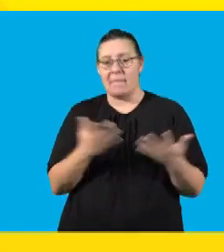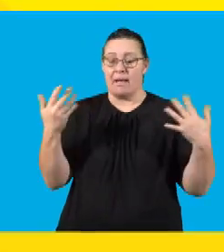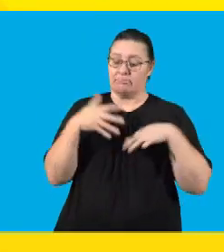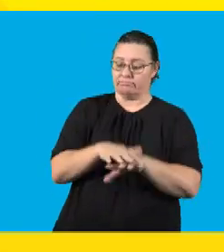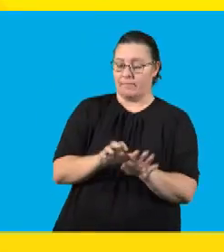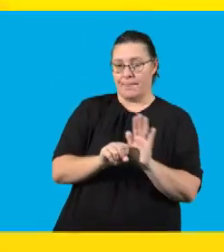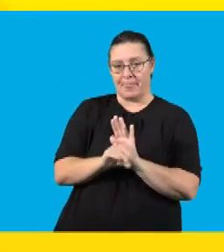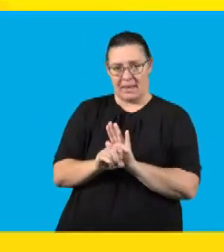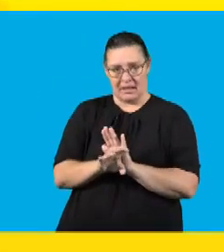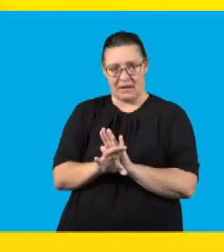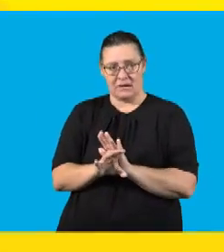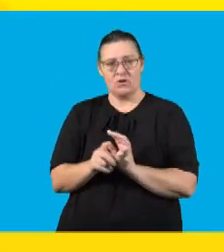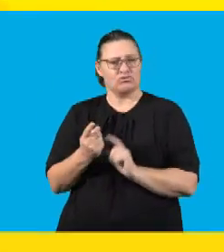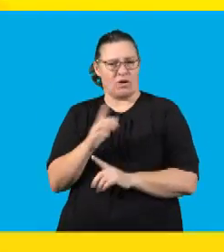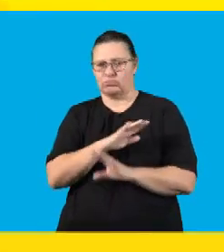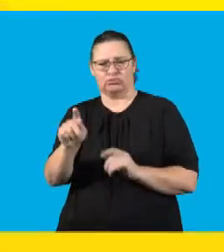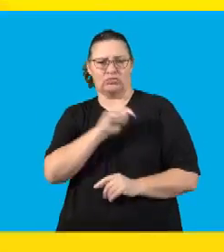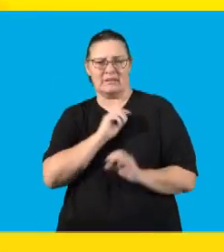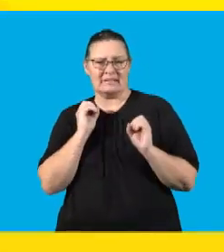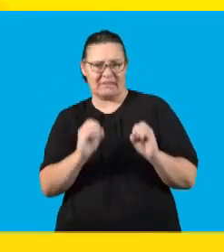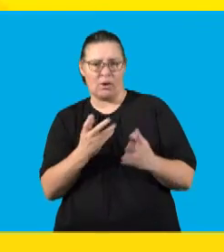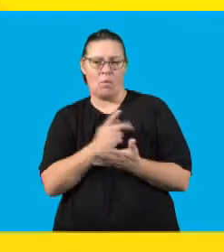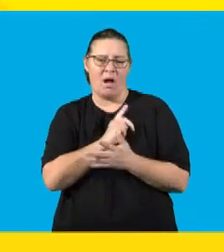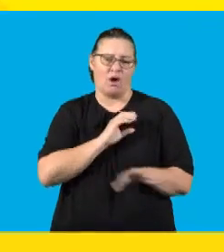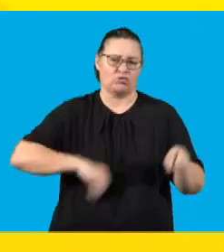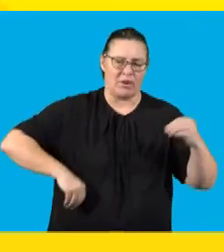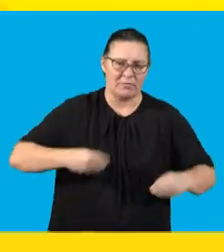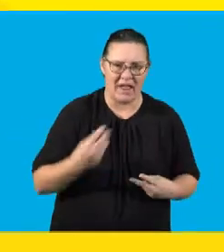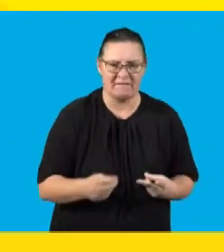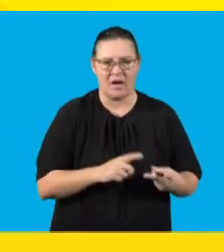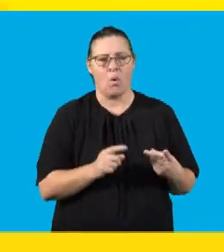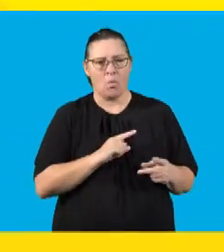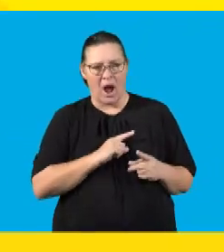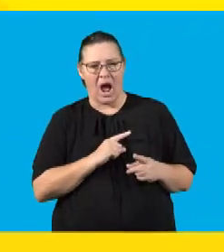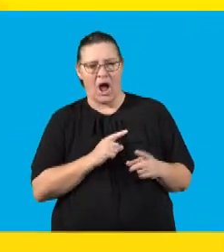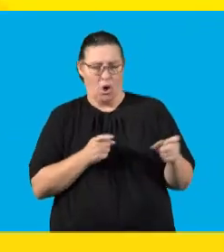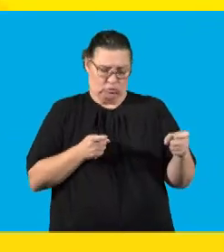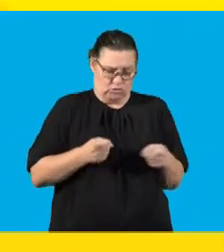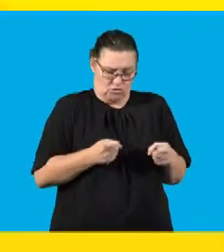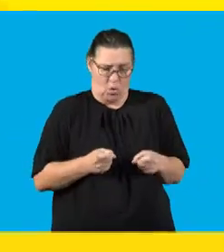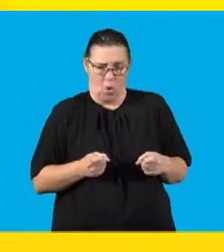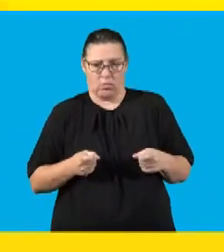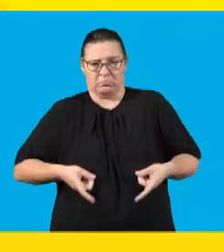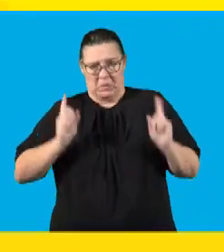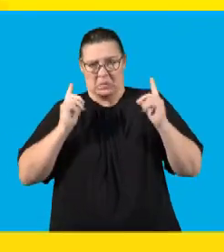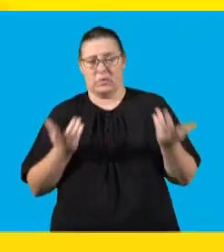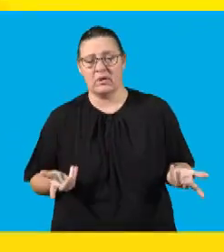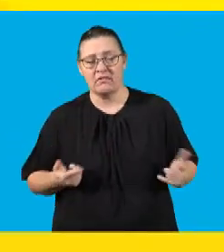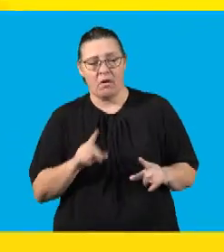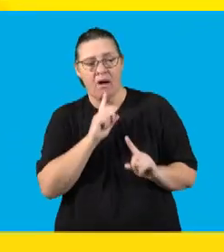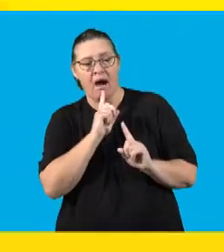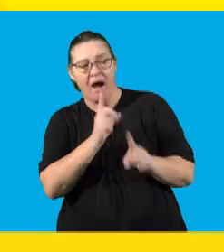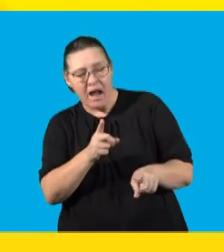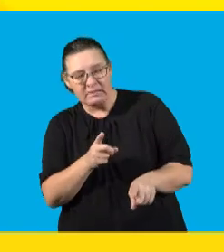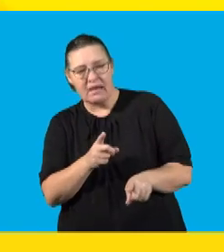the mainstream media shows distrust because there's corruption and because it's so tightly controlled. Make sure that when